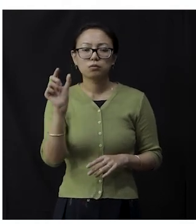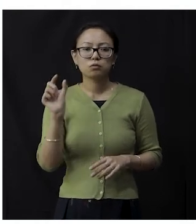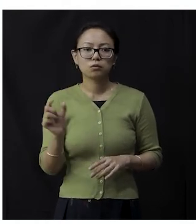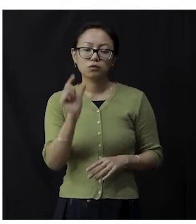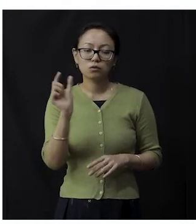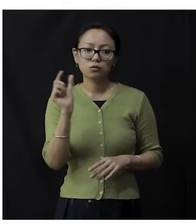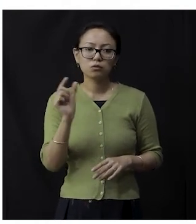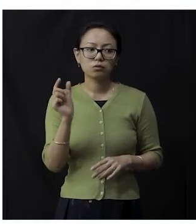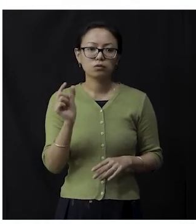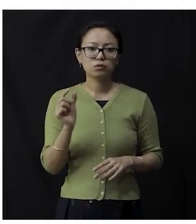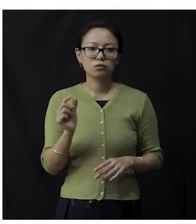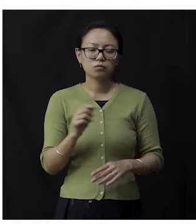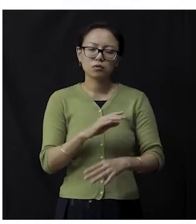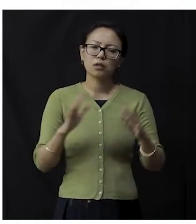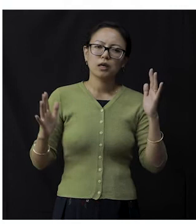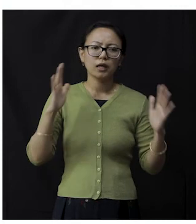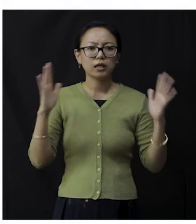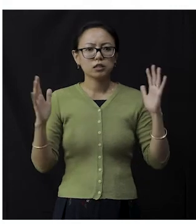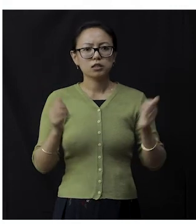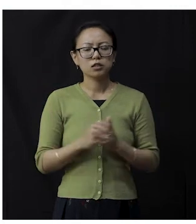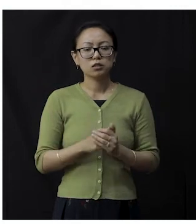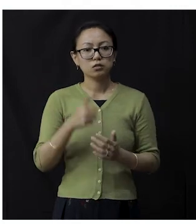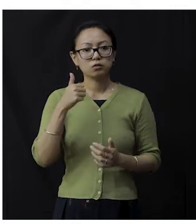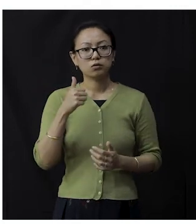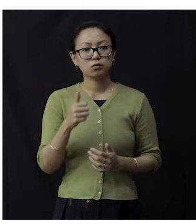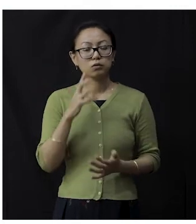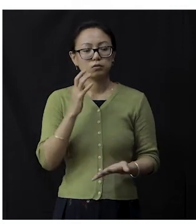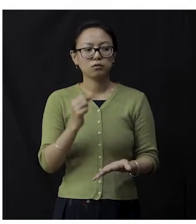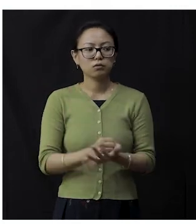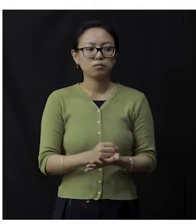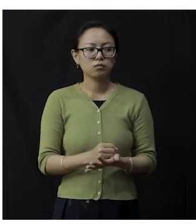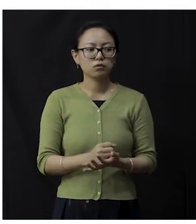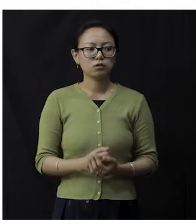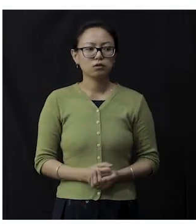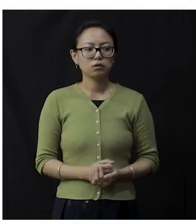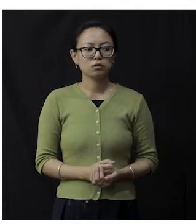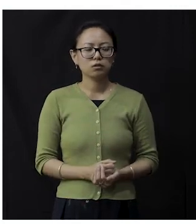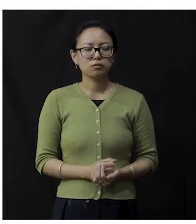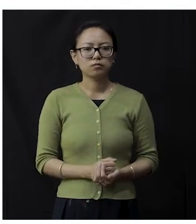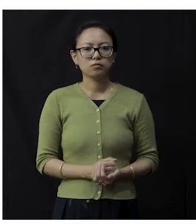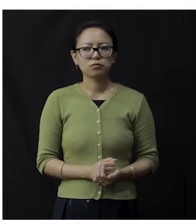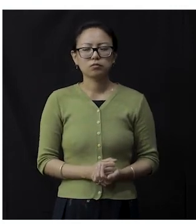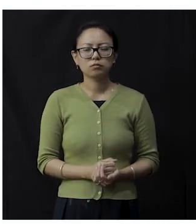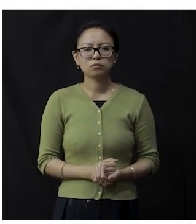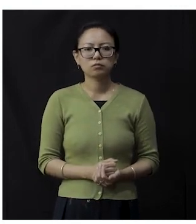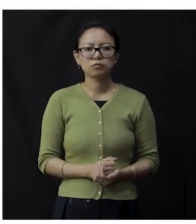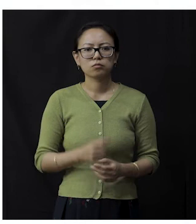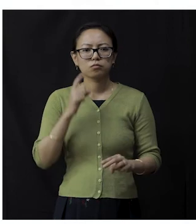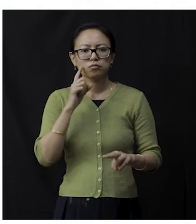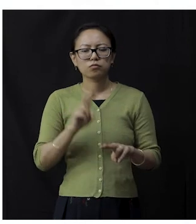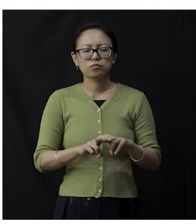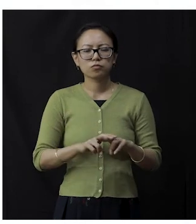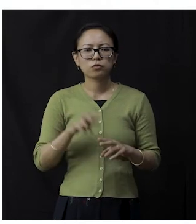Be cheerful, be always happy. Cooperative, always remember that the more you cooperate with